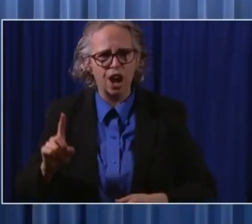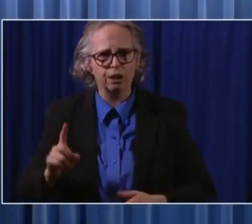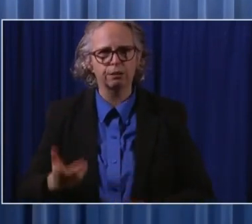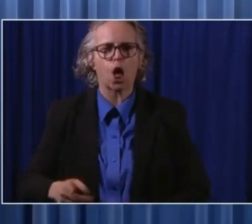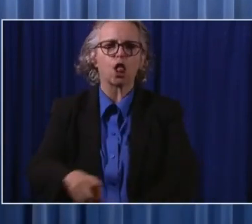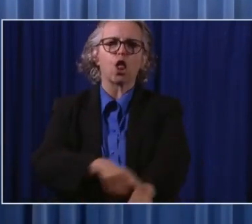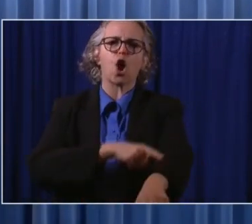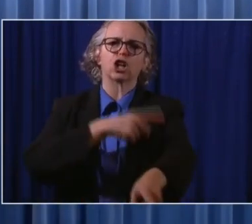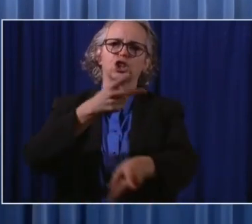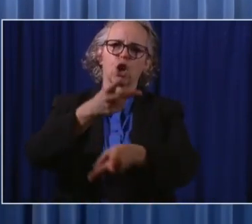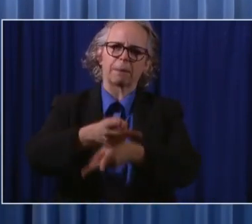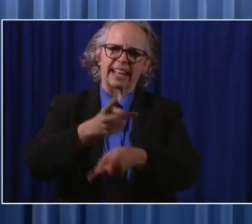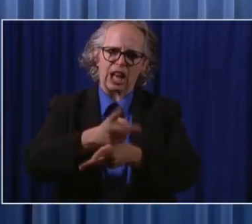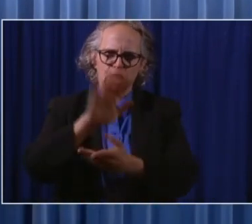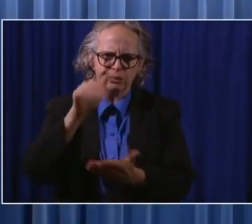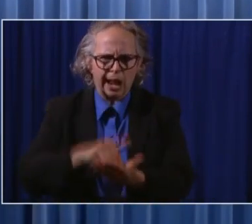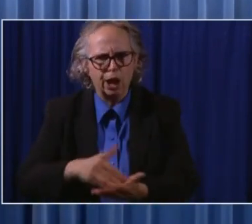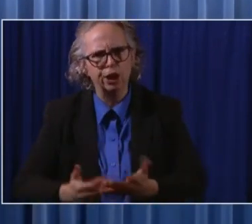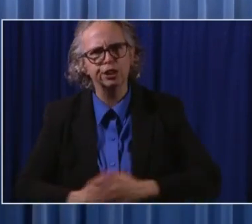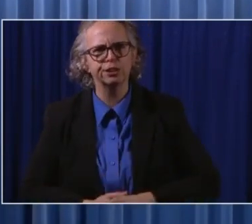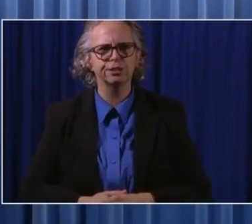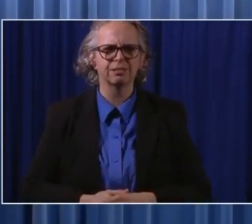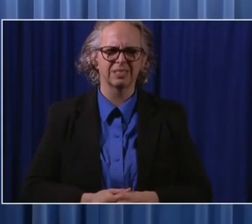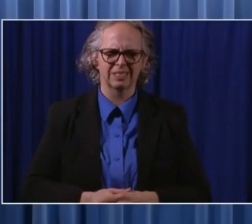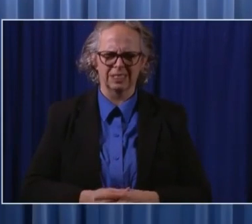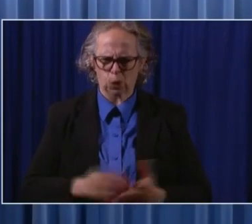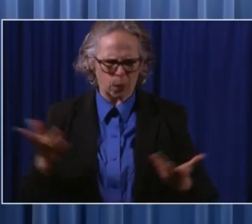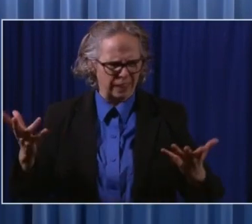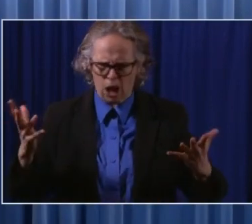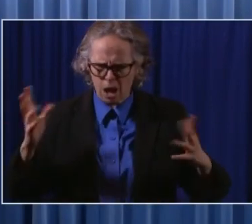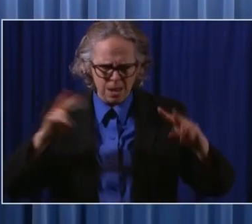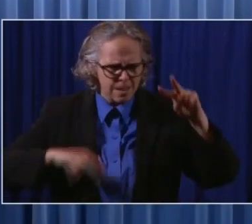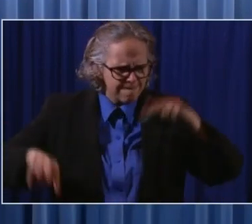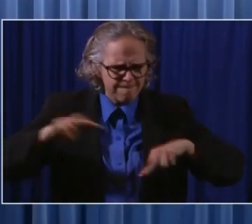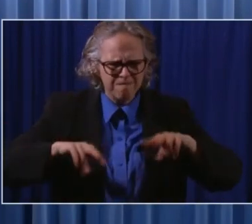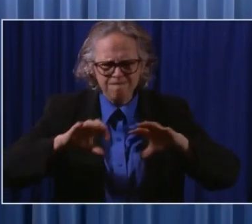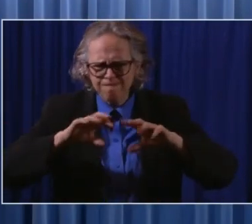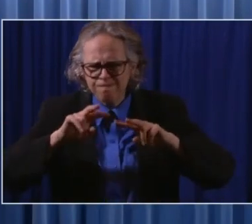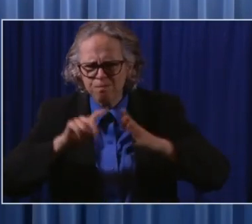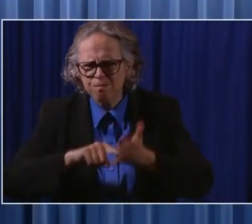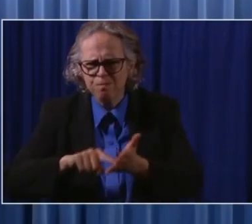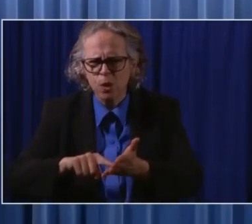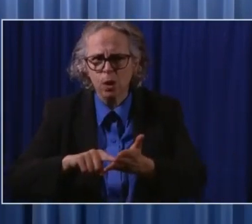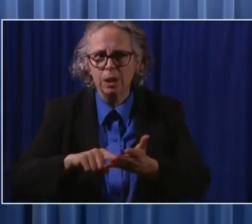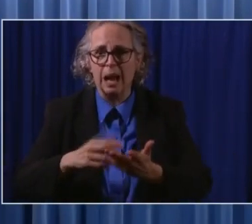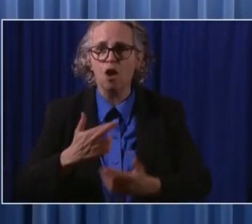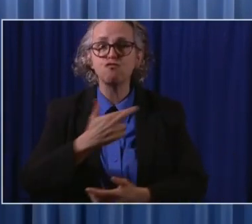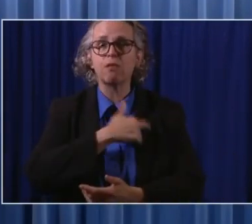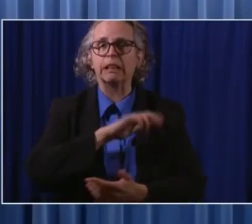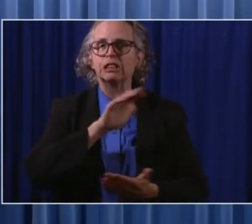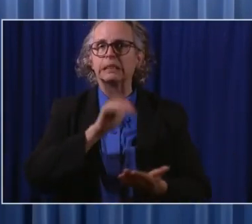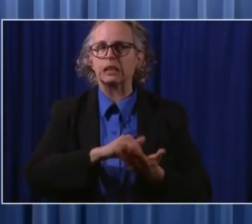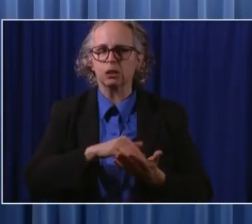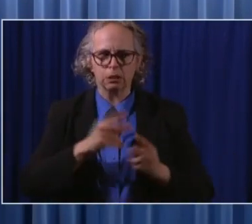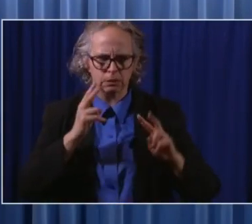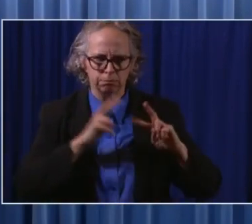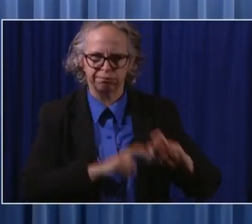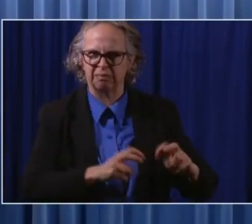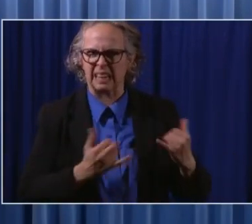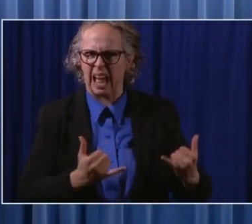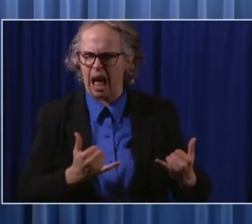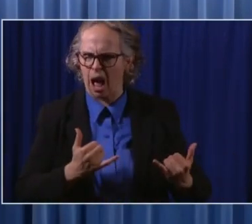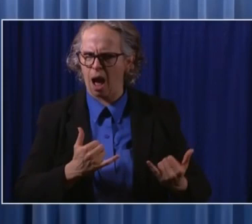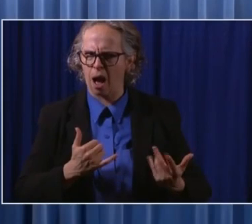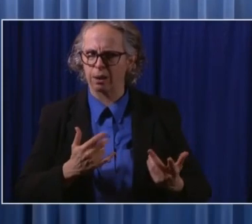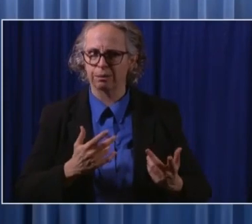local health department officials are investigating a potential outbreak at a religious center. Lucas County. Lucas County